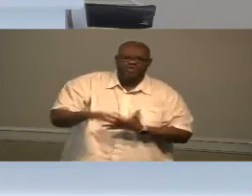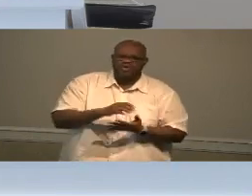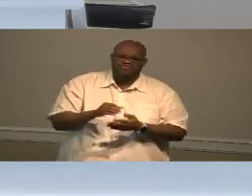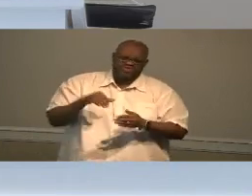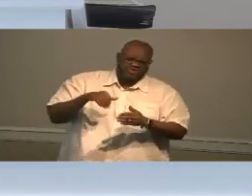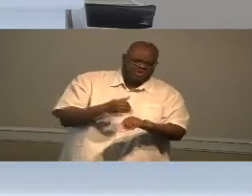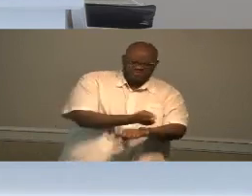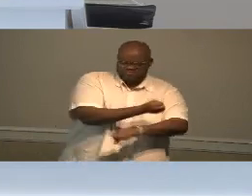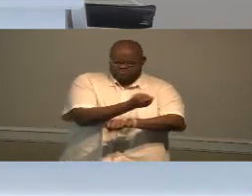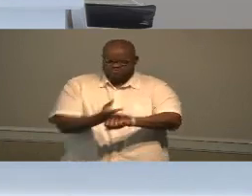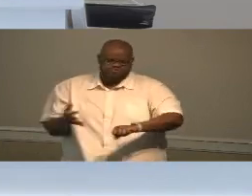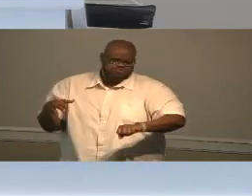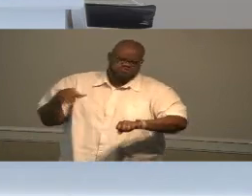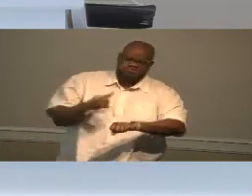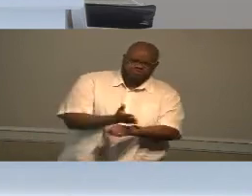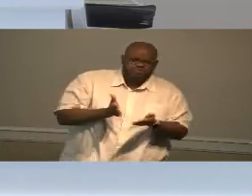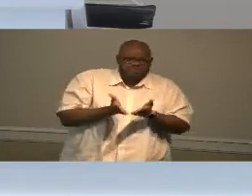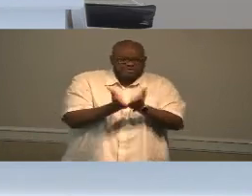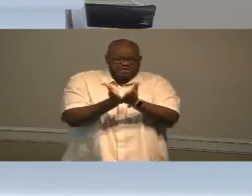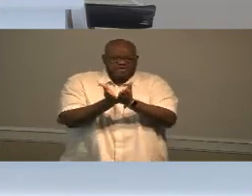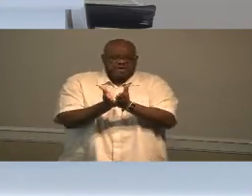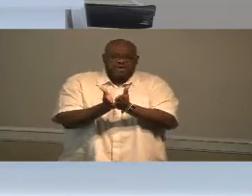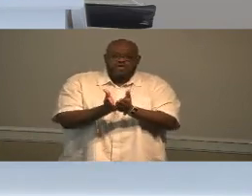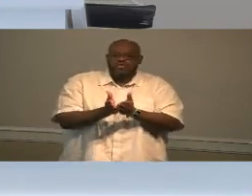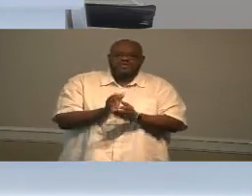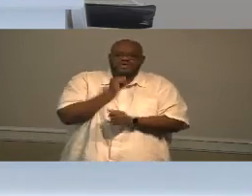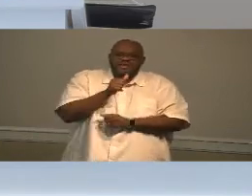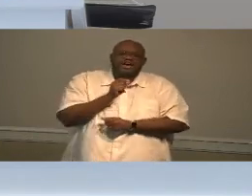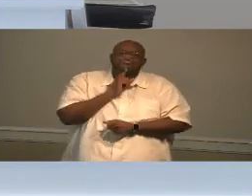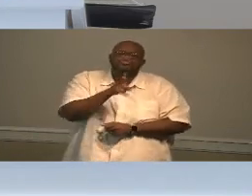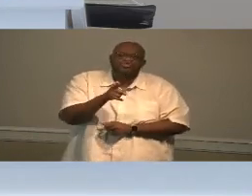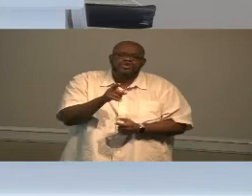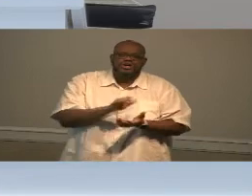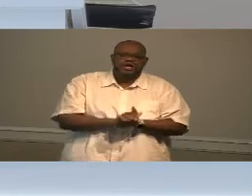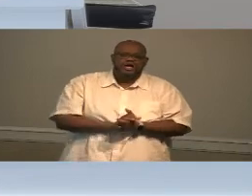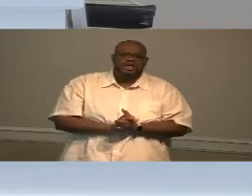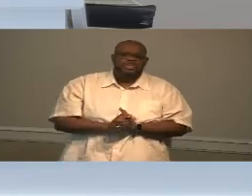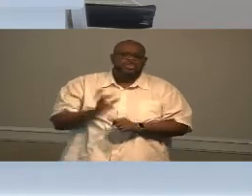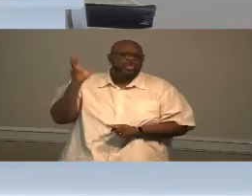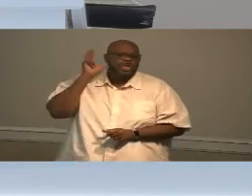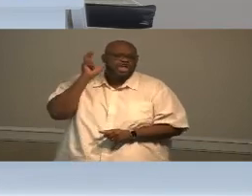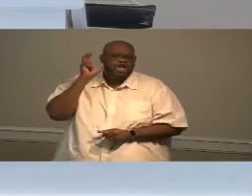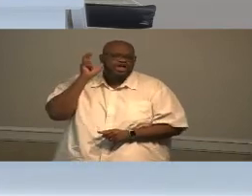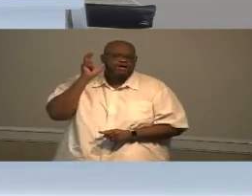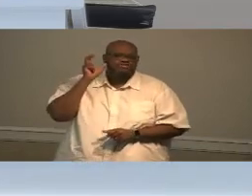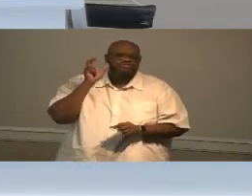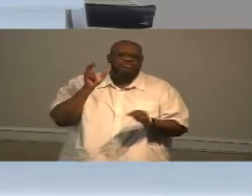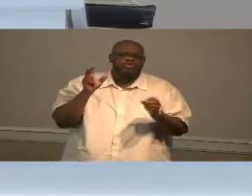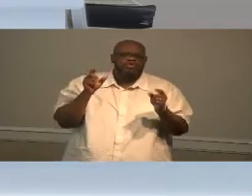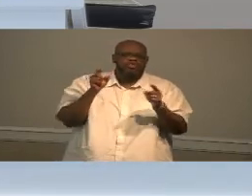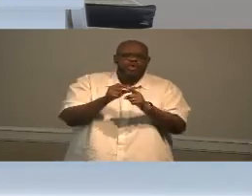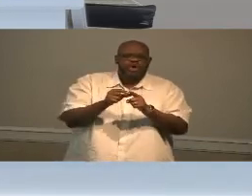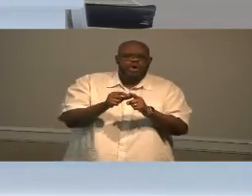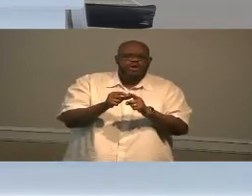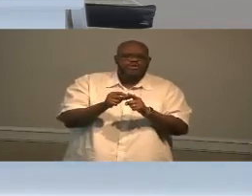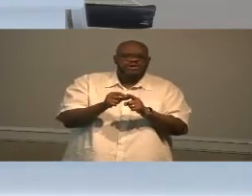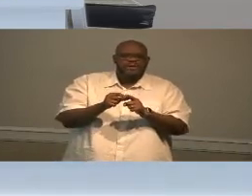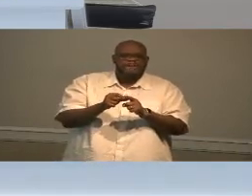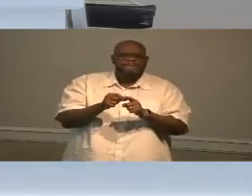at sea, in the midst of uncertainty, that you hear these words, be of good cheer.